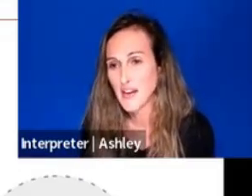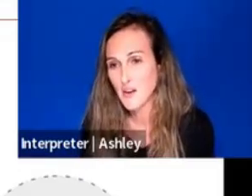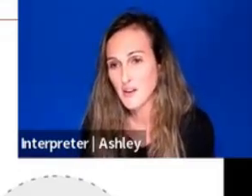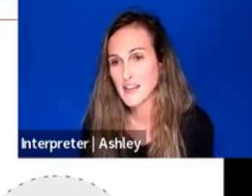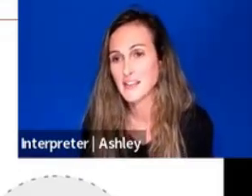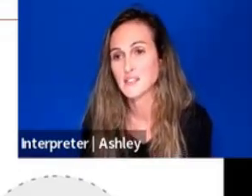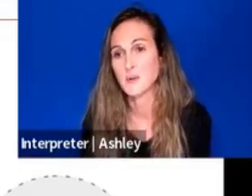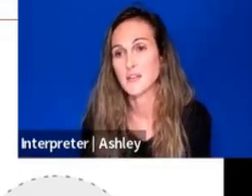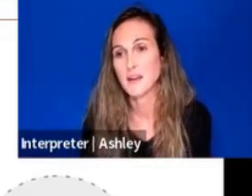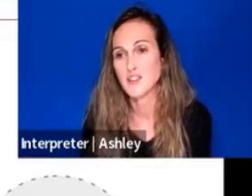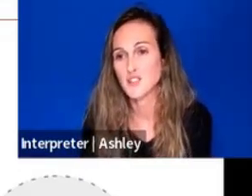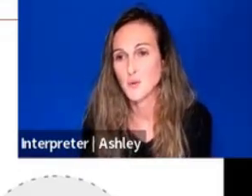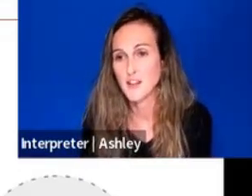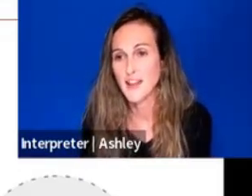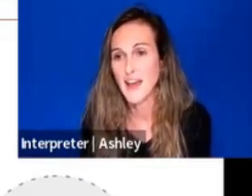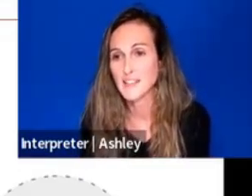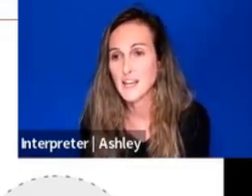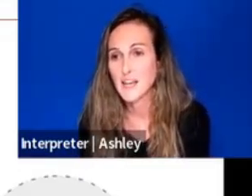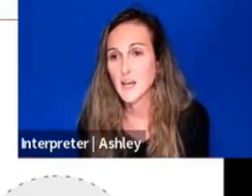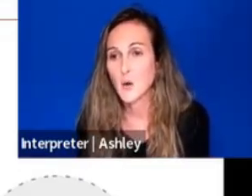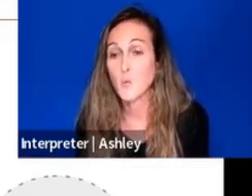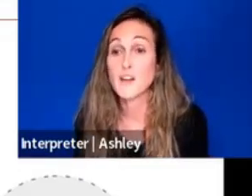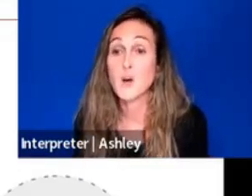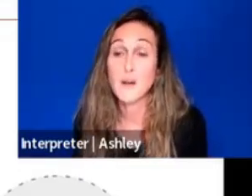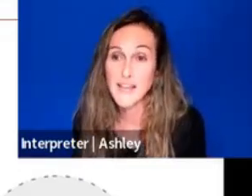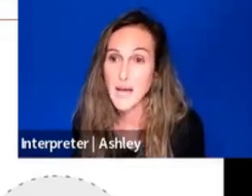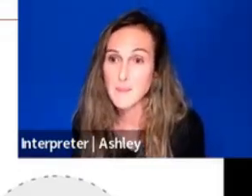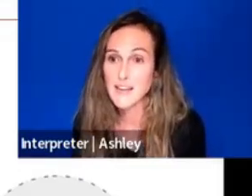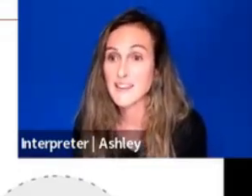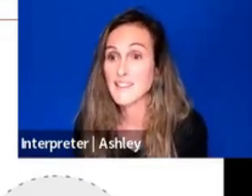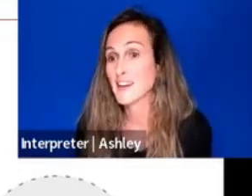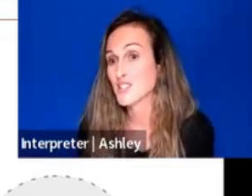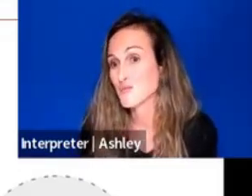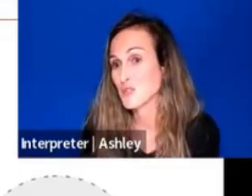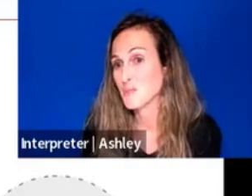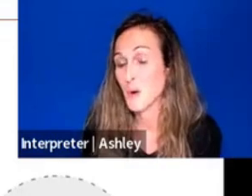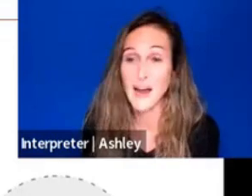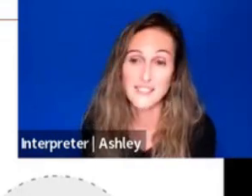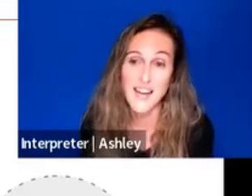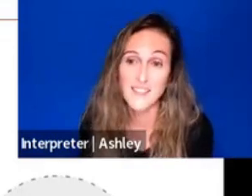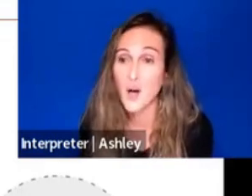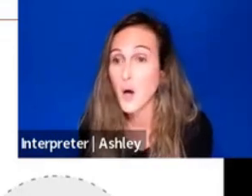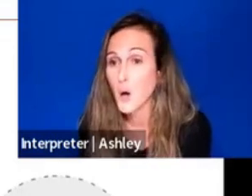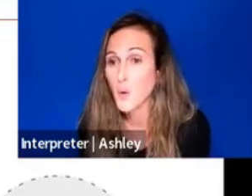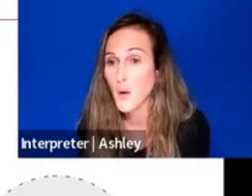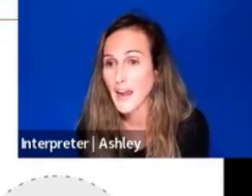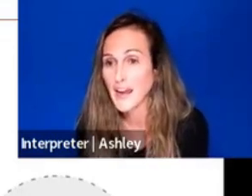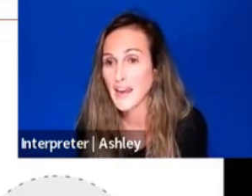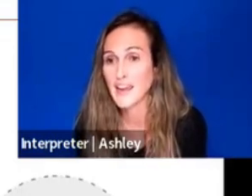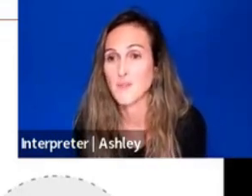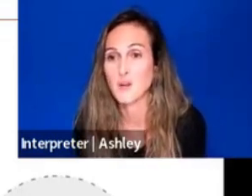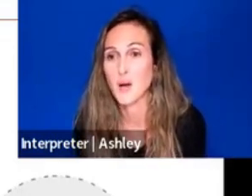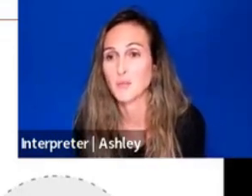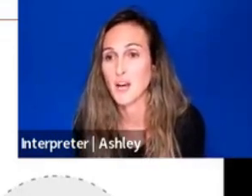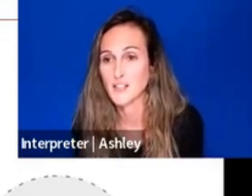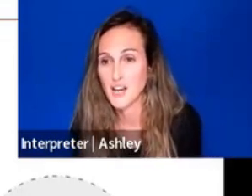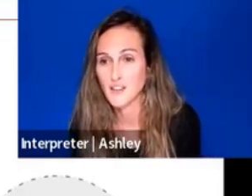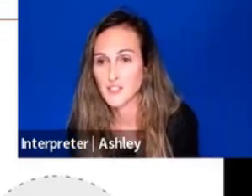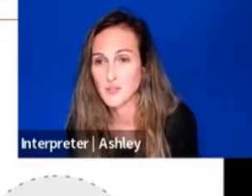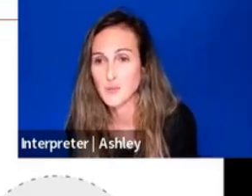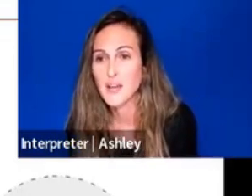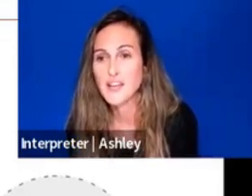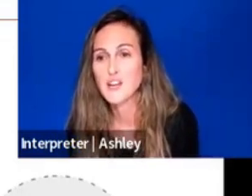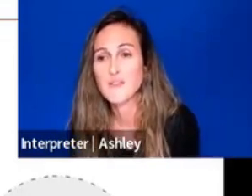through areas. We can make sure that we know what's happening in the next room or outside in the hallway, and we're not locked